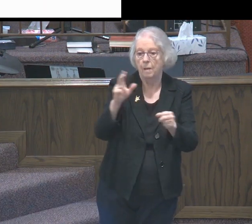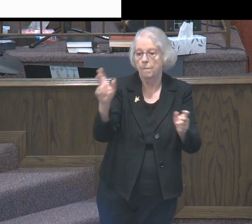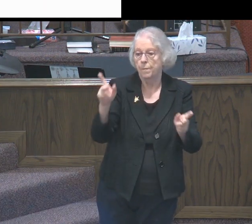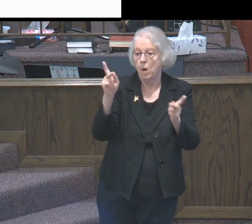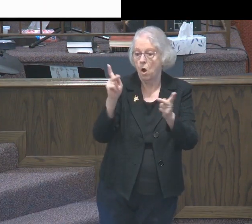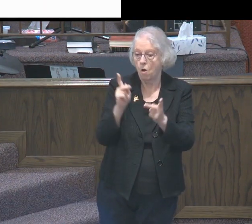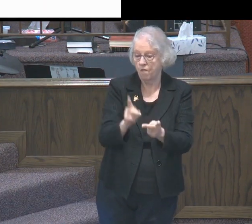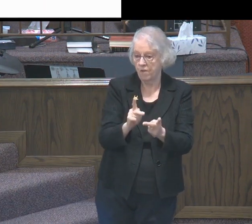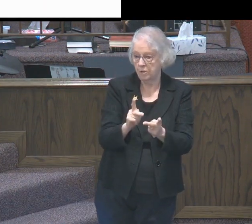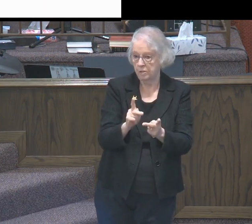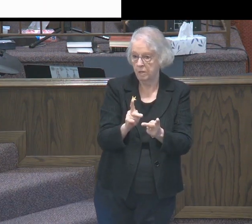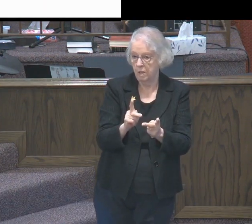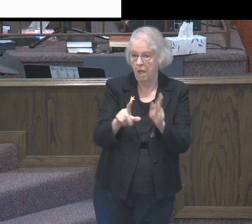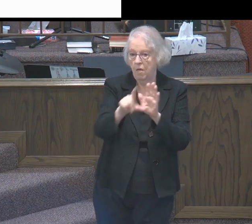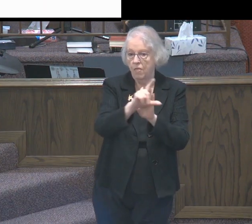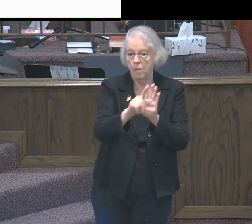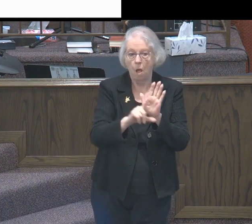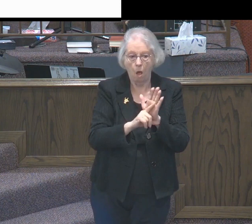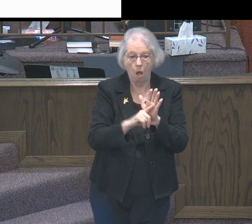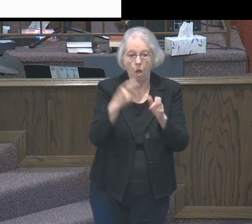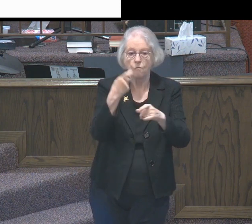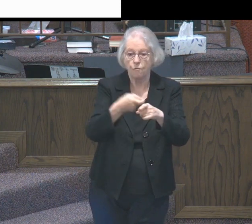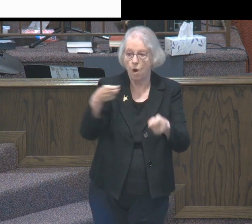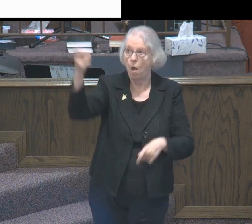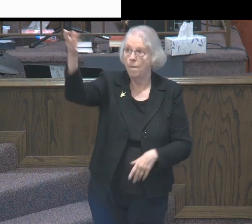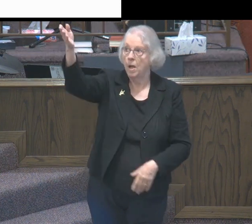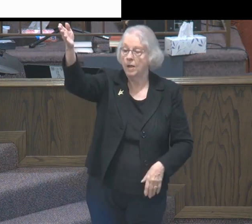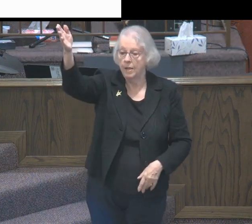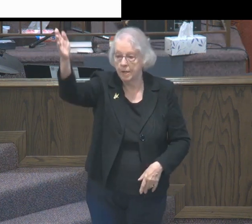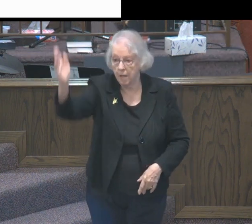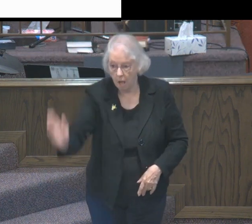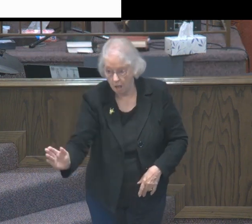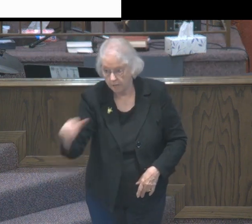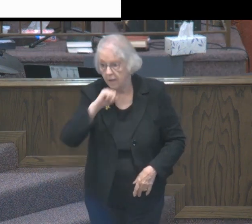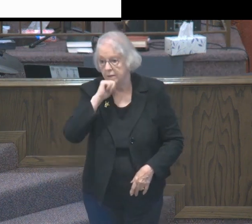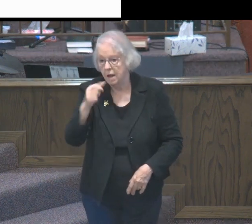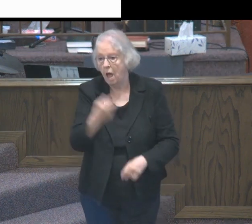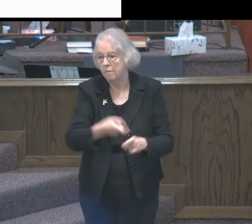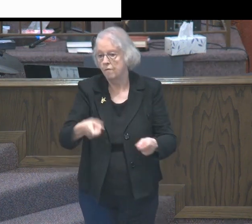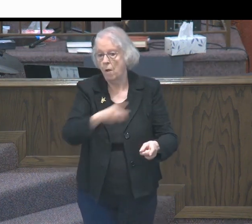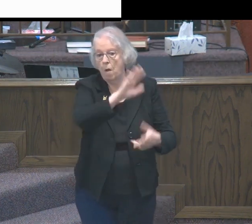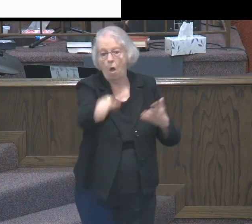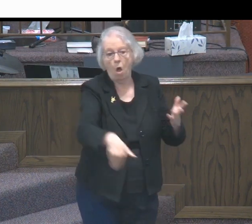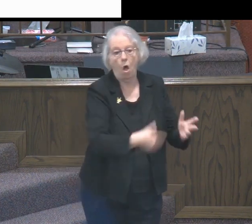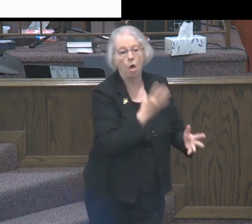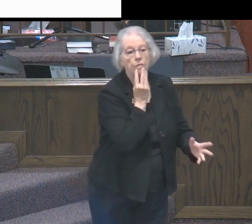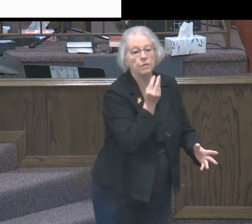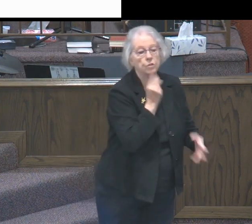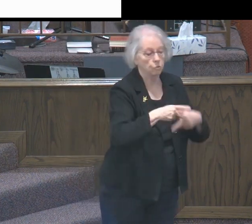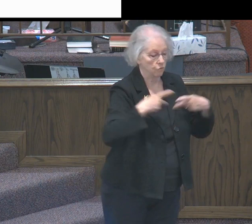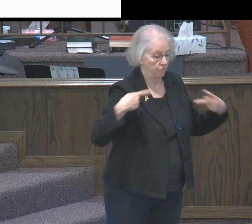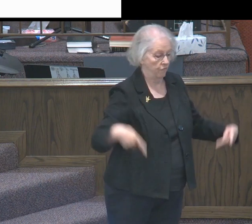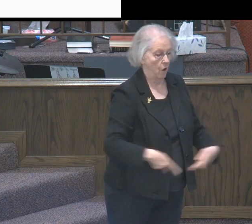the essence of the law, that which is behind the words. We sing about